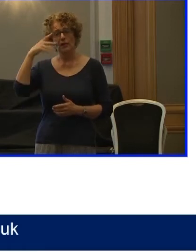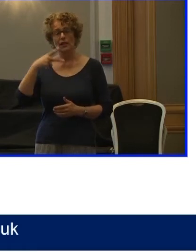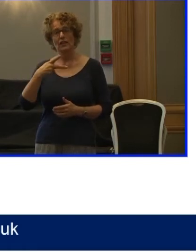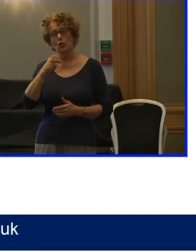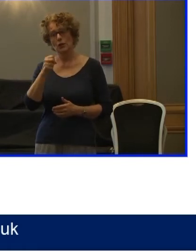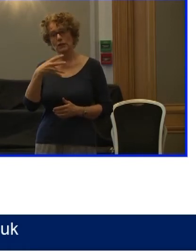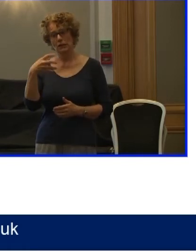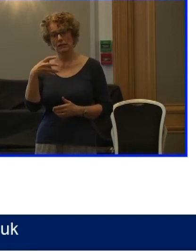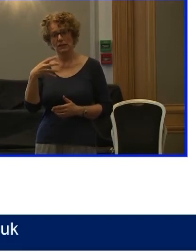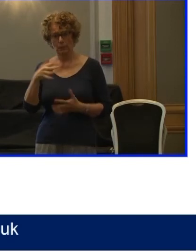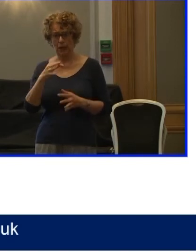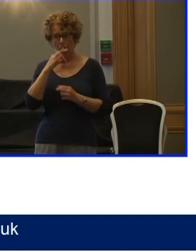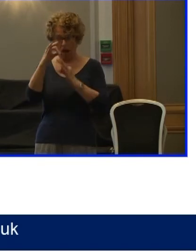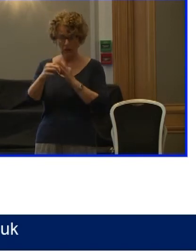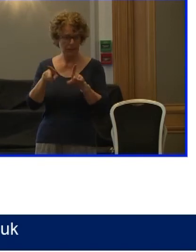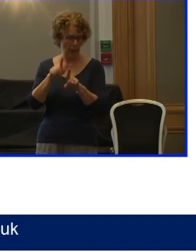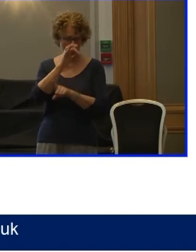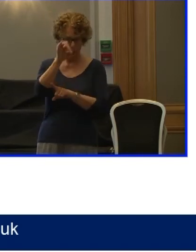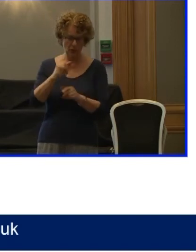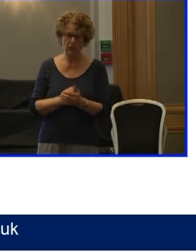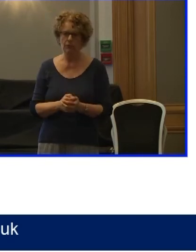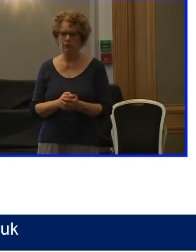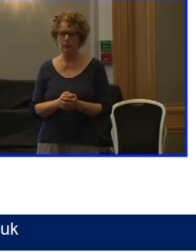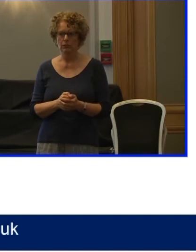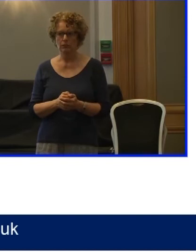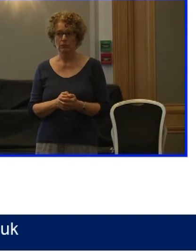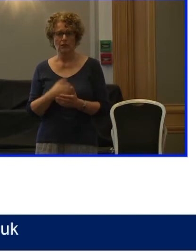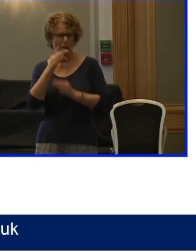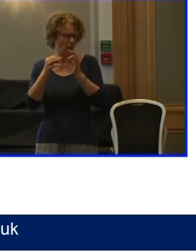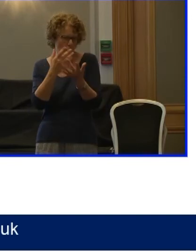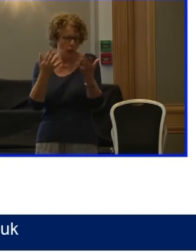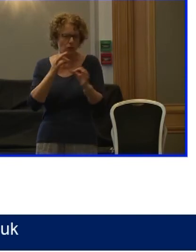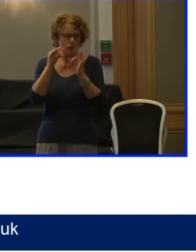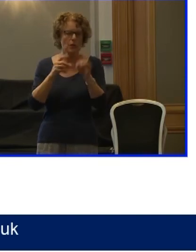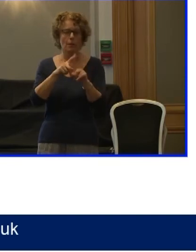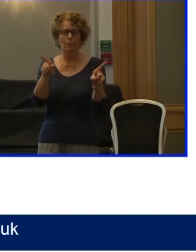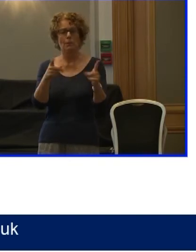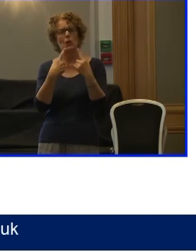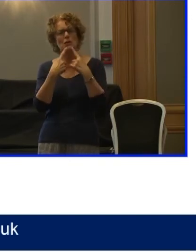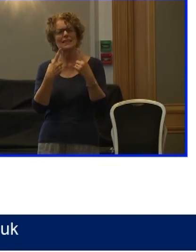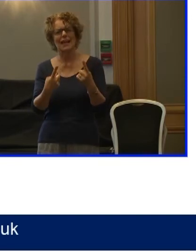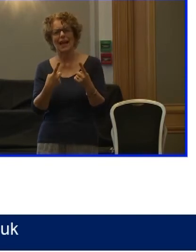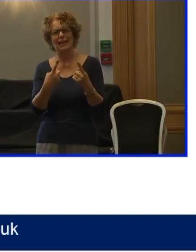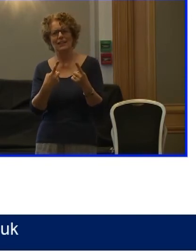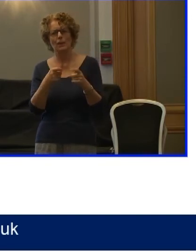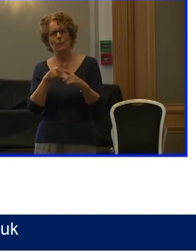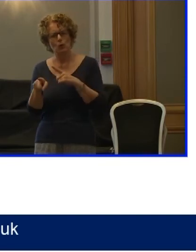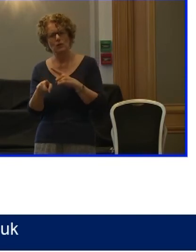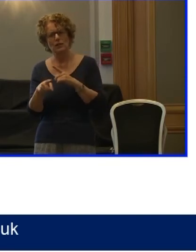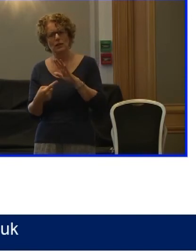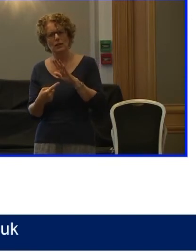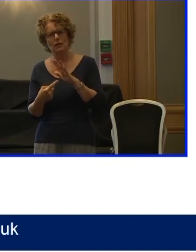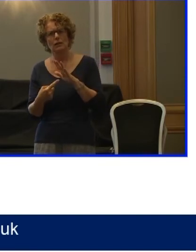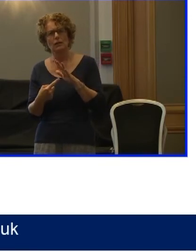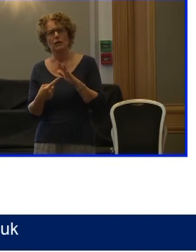asked this question, and asked them lots of questions into our community. And what they told us to do, on the whole, where we could, we